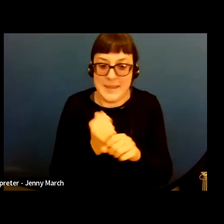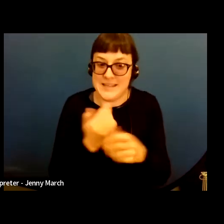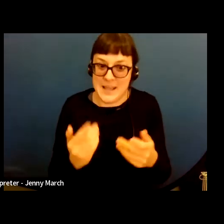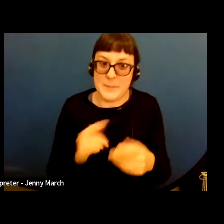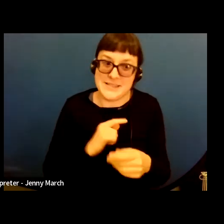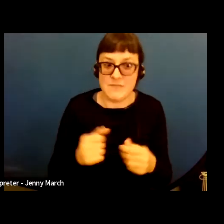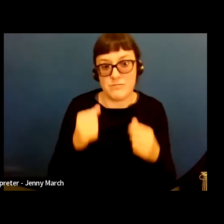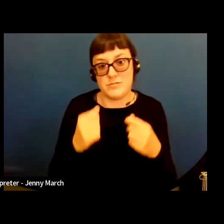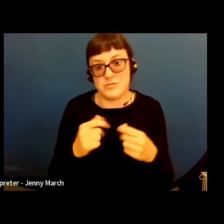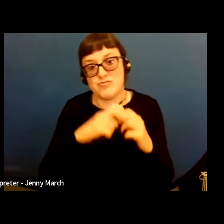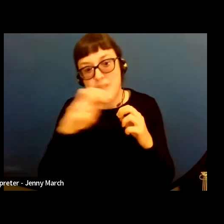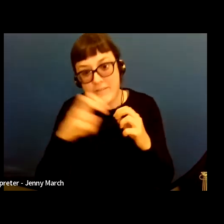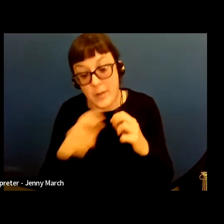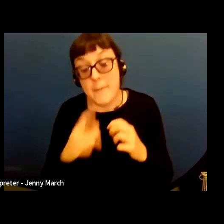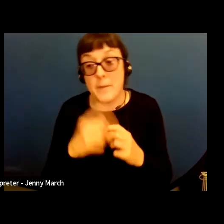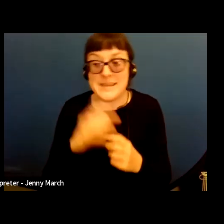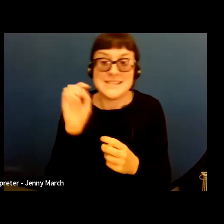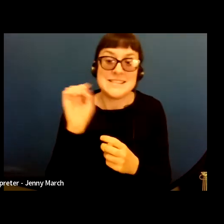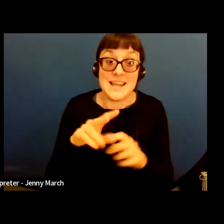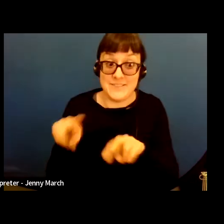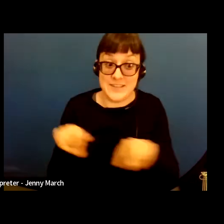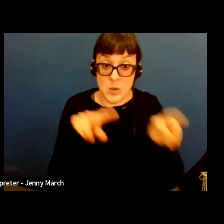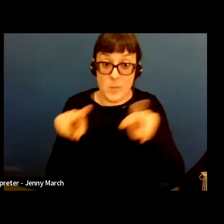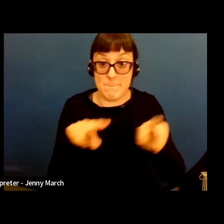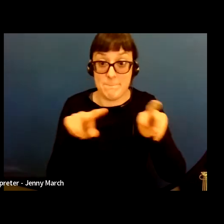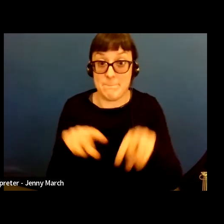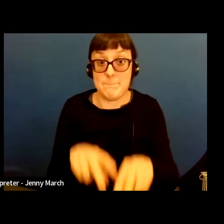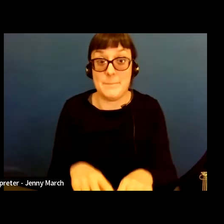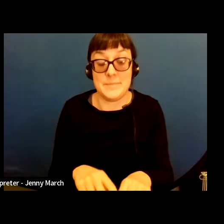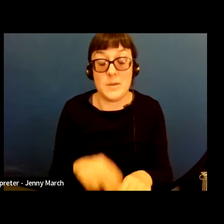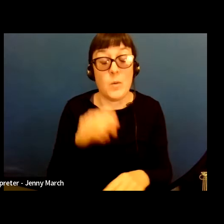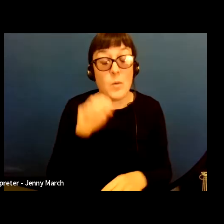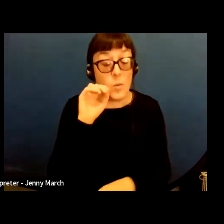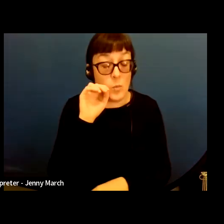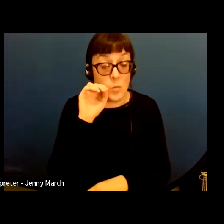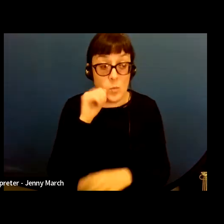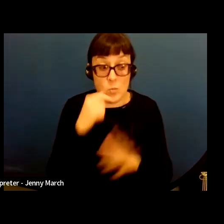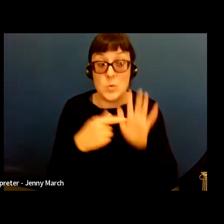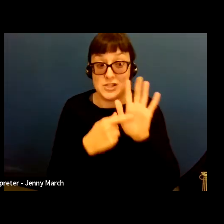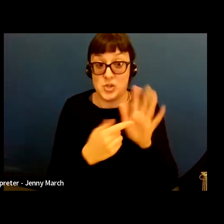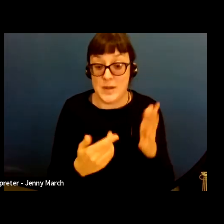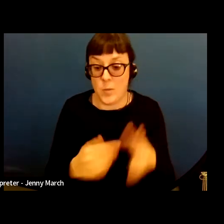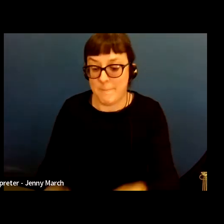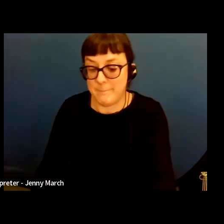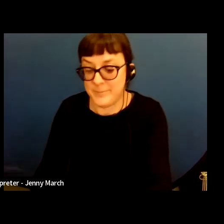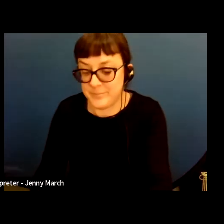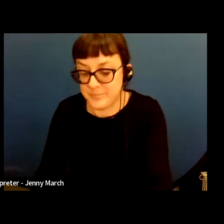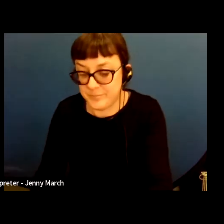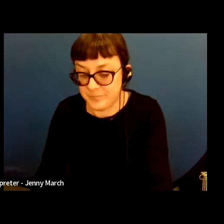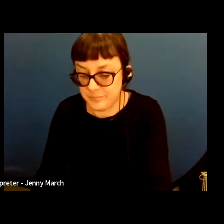travel, but he has provided us with a video. So we're going to try and play that for you now. And